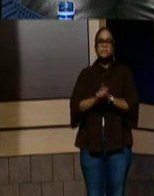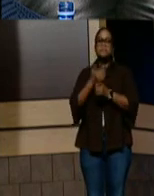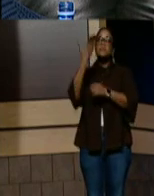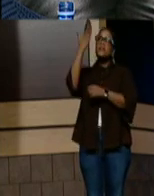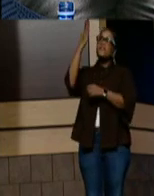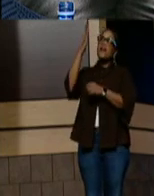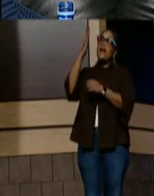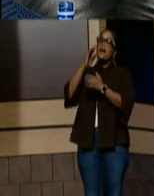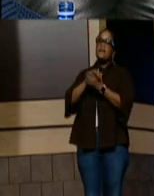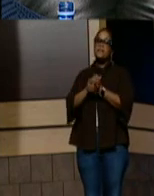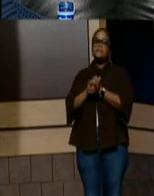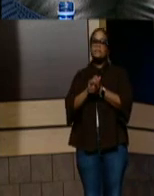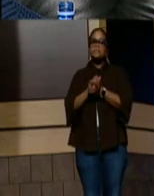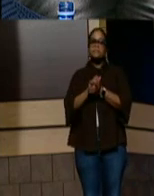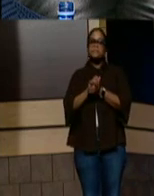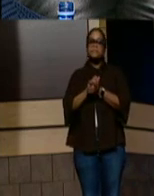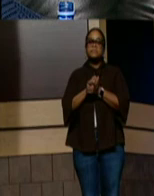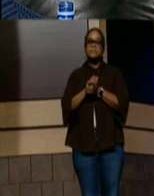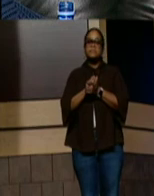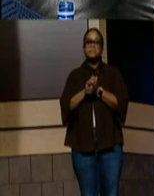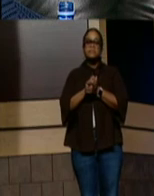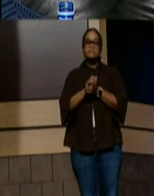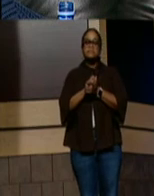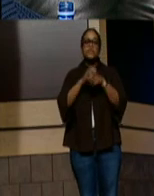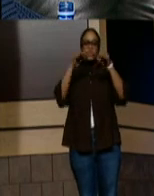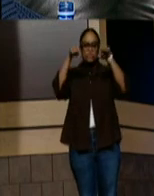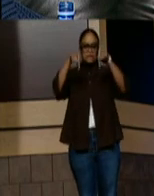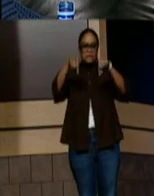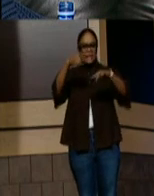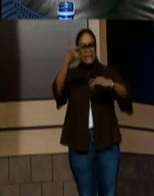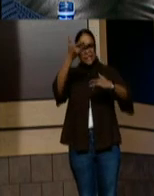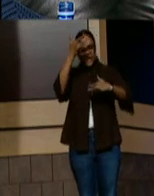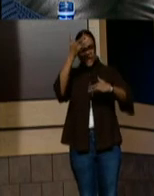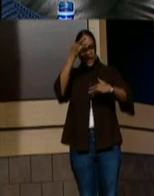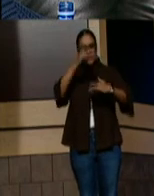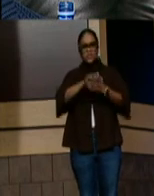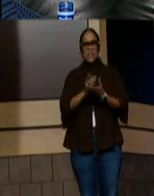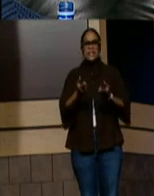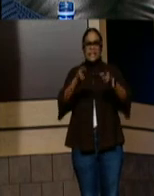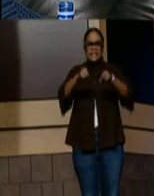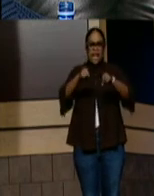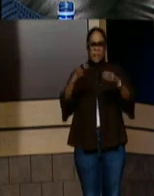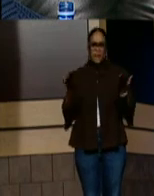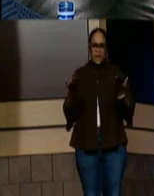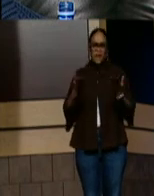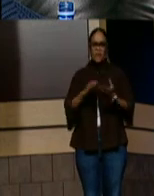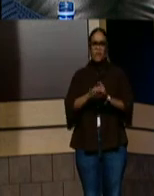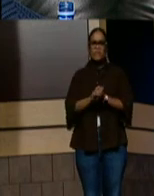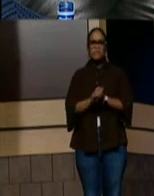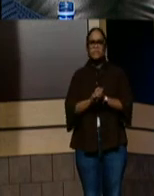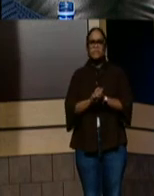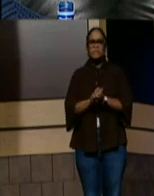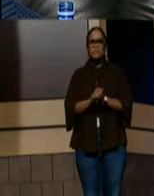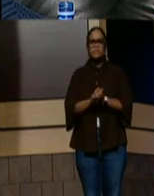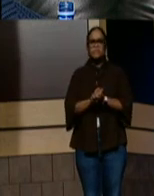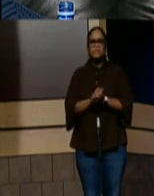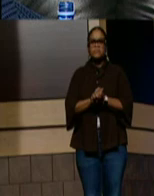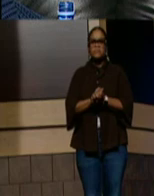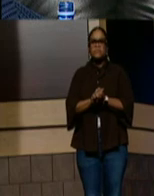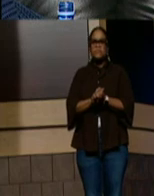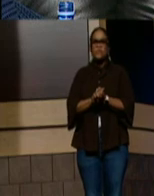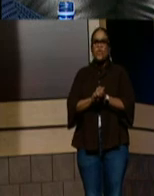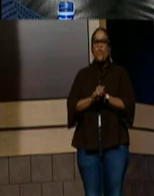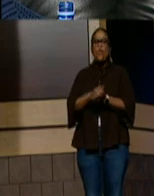God onto this virus that's taking place here now, or either prophetically